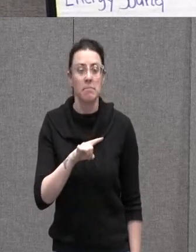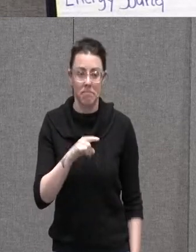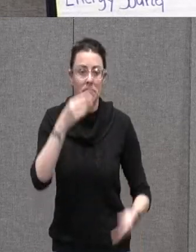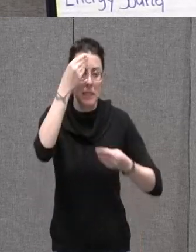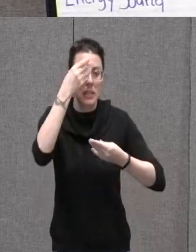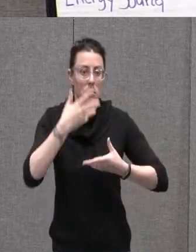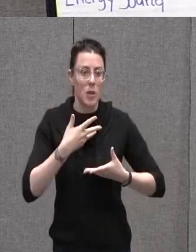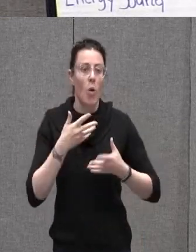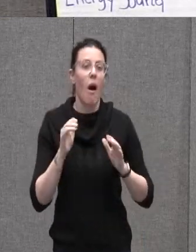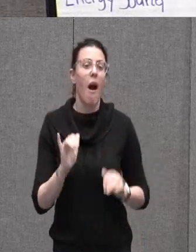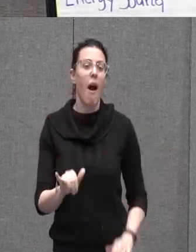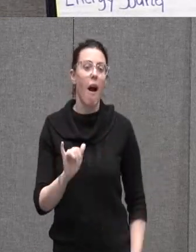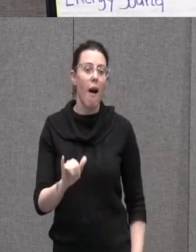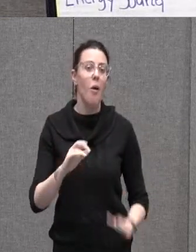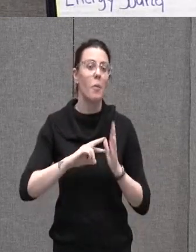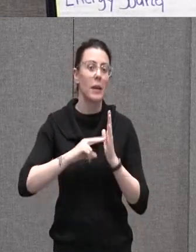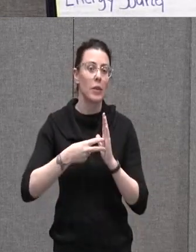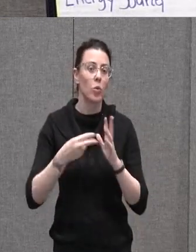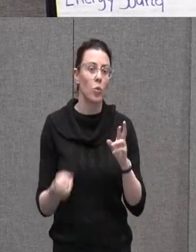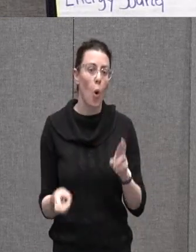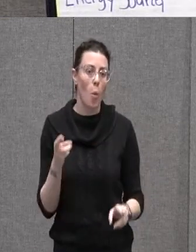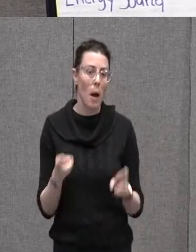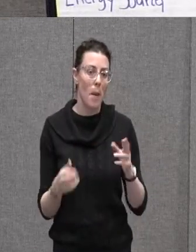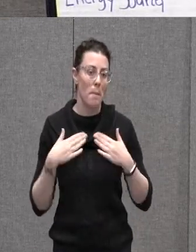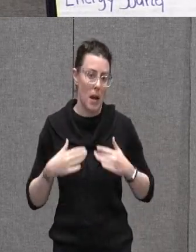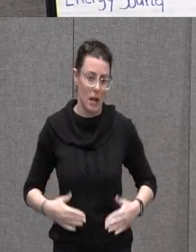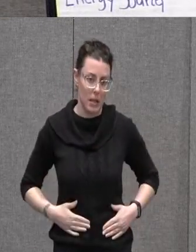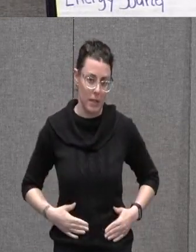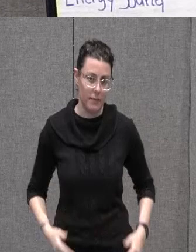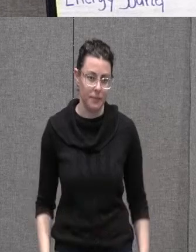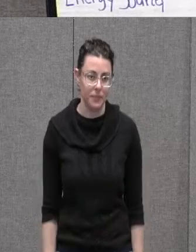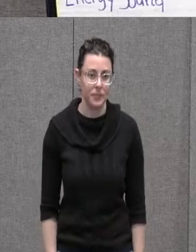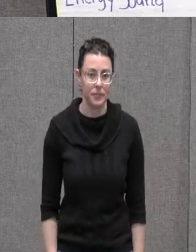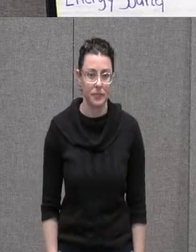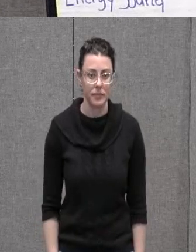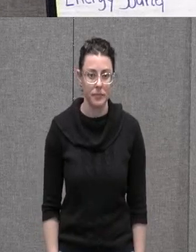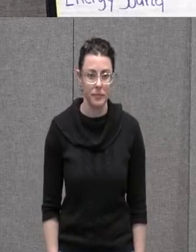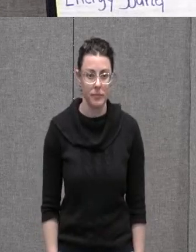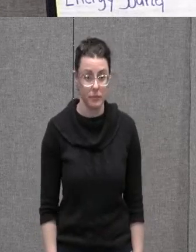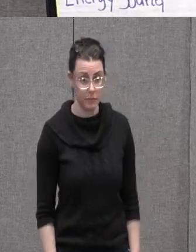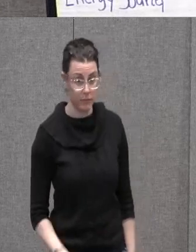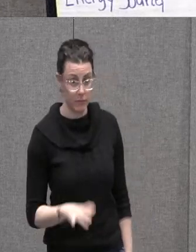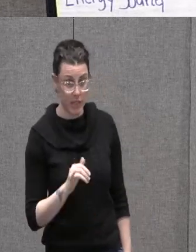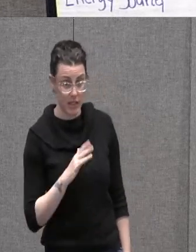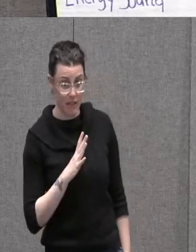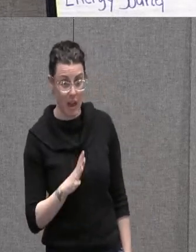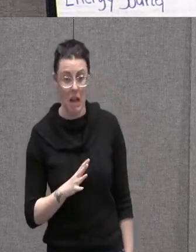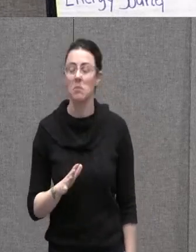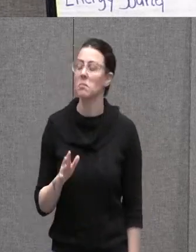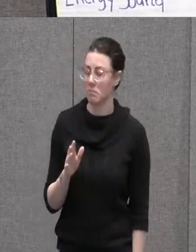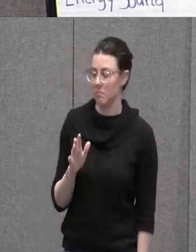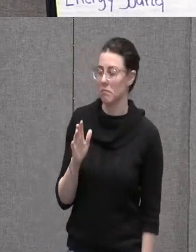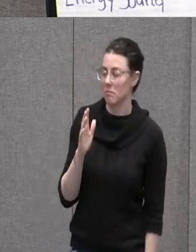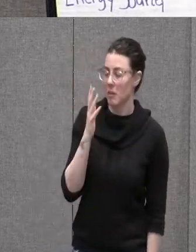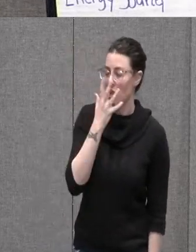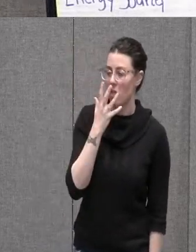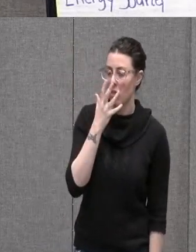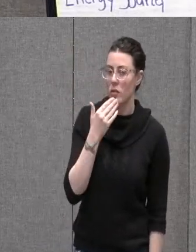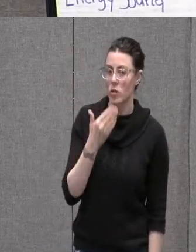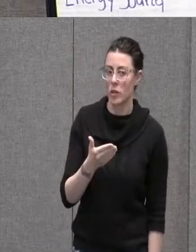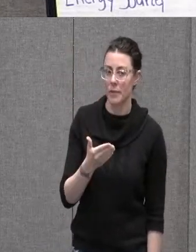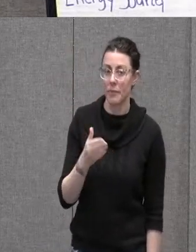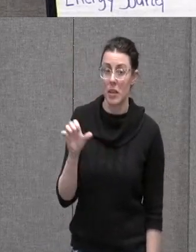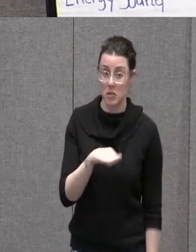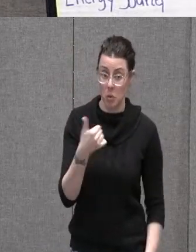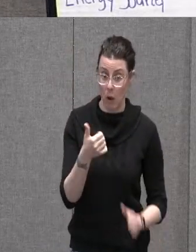we're talking about. Oh, it looks that so good good. right there? That Okay. looks so good. Okay, so we're just going to keep on adding. What are some of the other characteristics that we had?